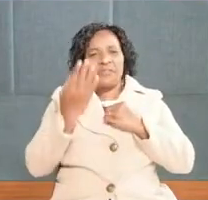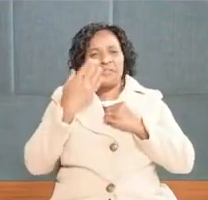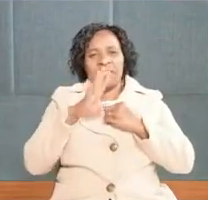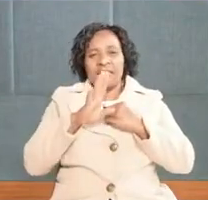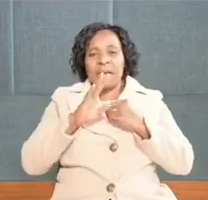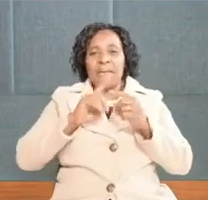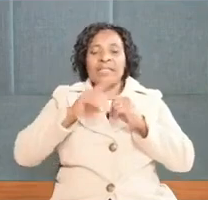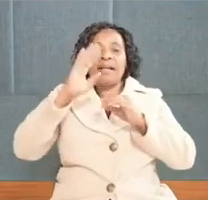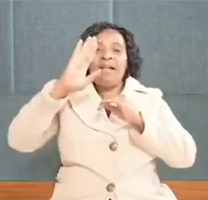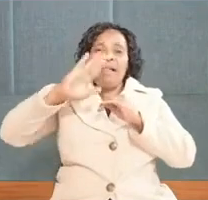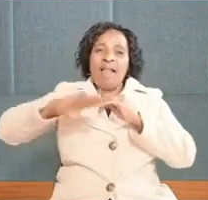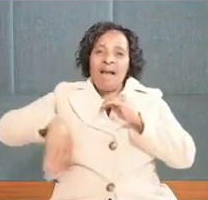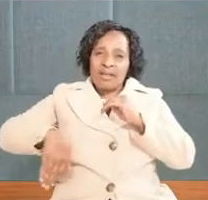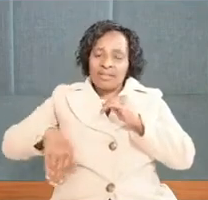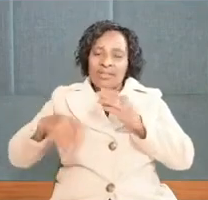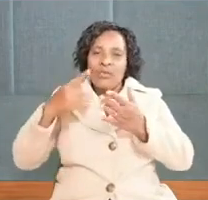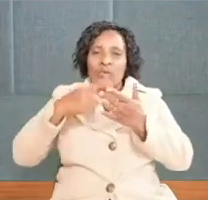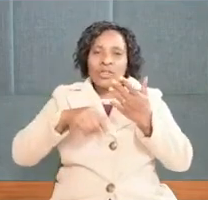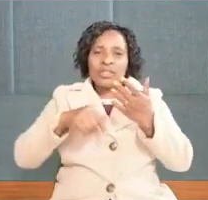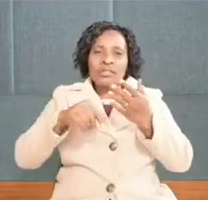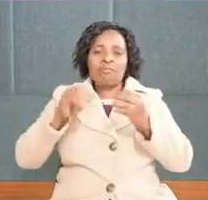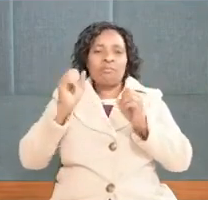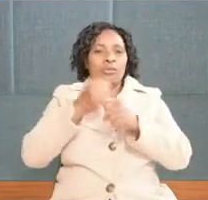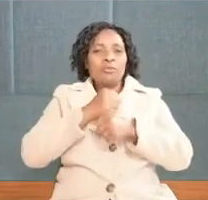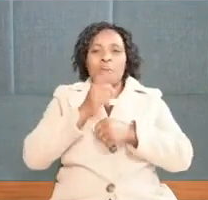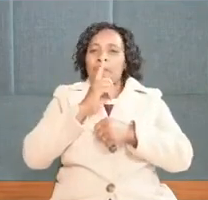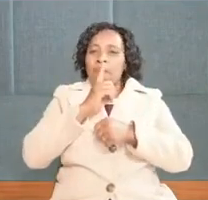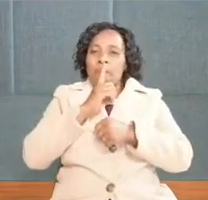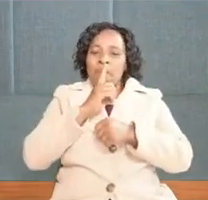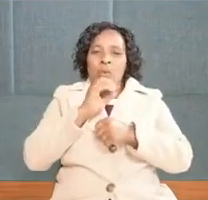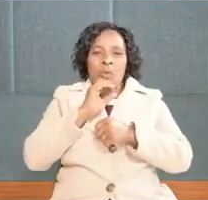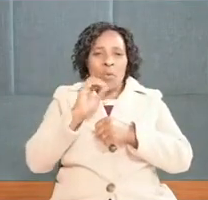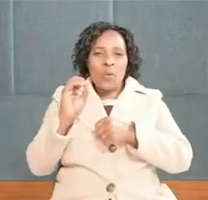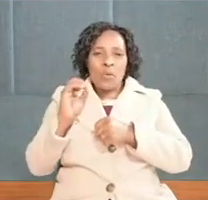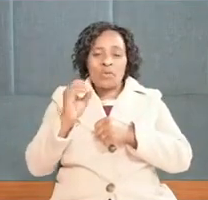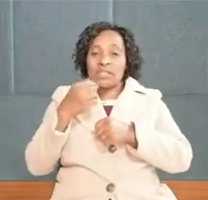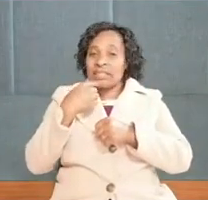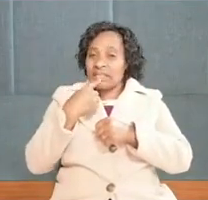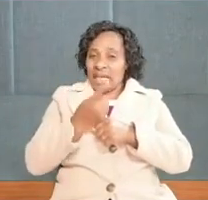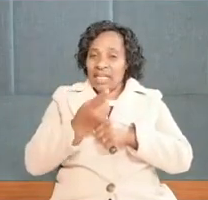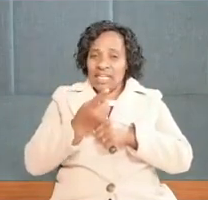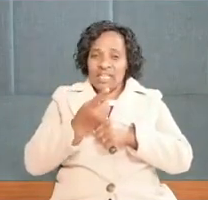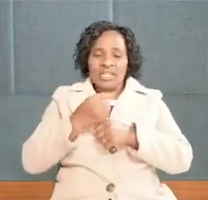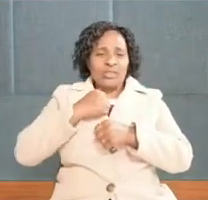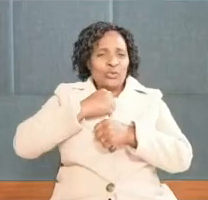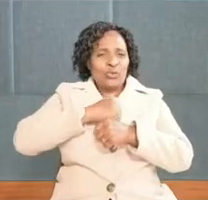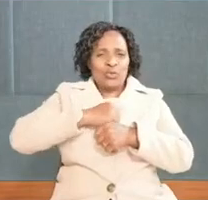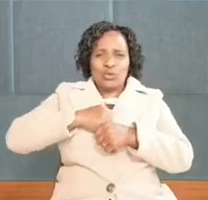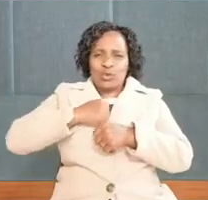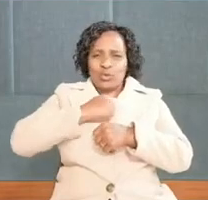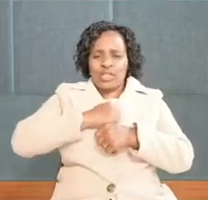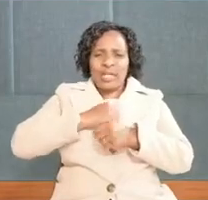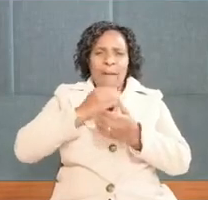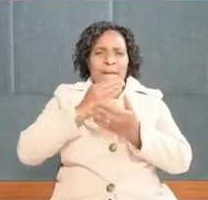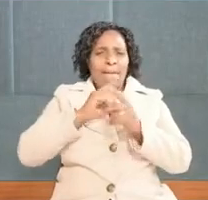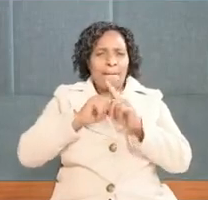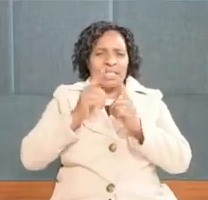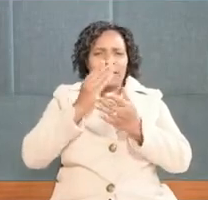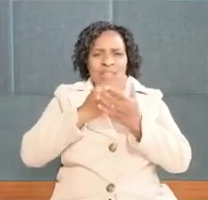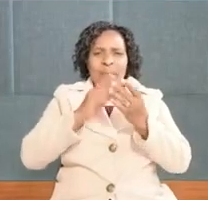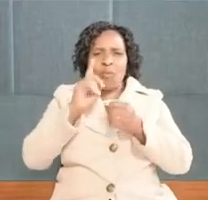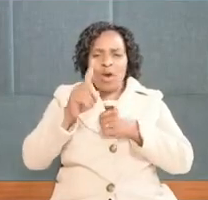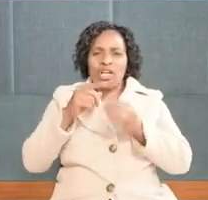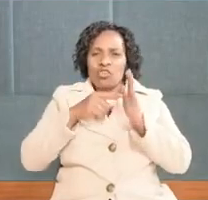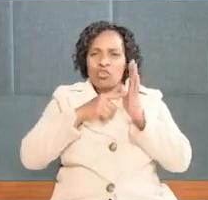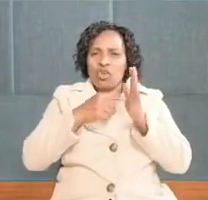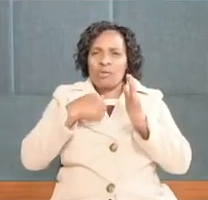At last, when he couldn't keep quiet no longer, he said, I'm sorry, But somebody show me